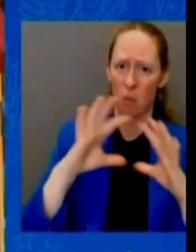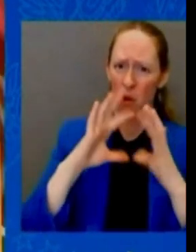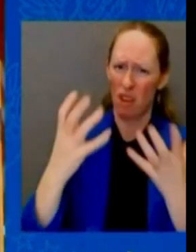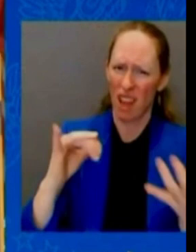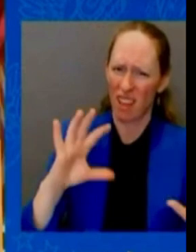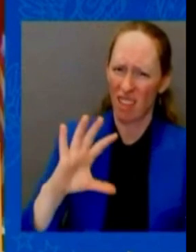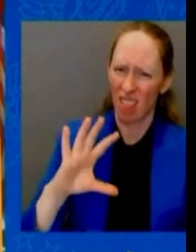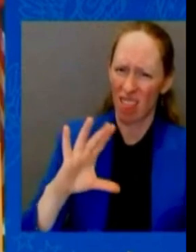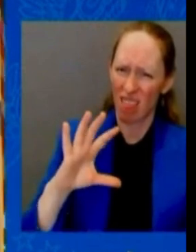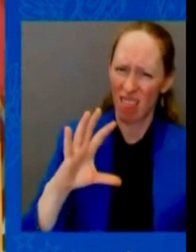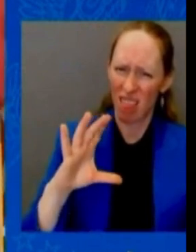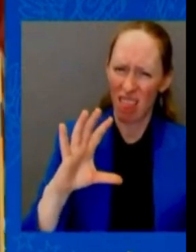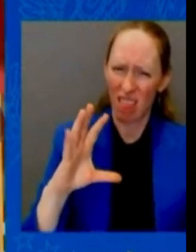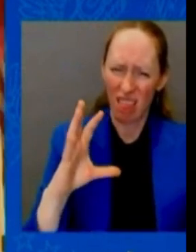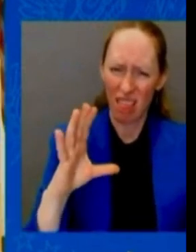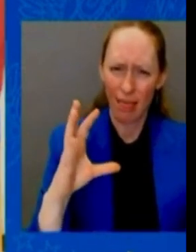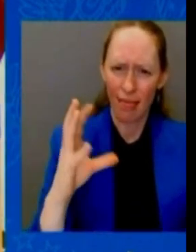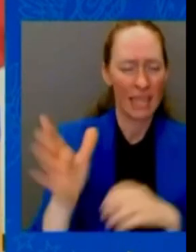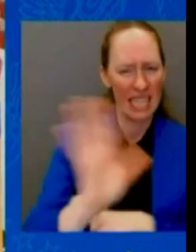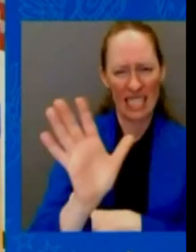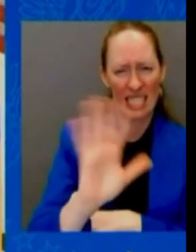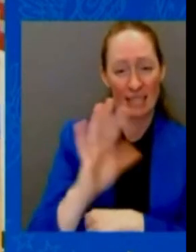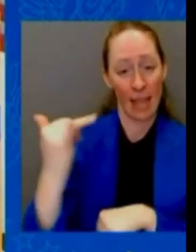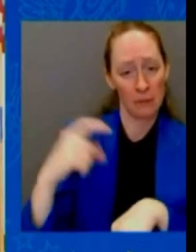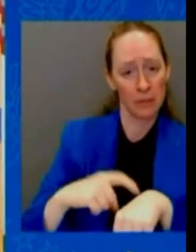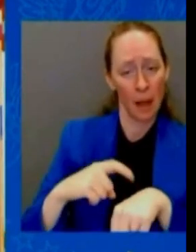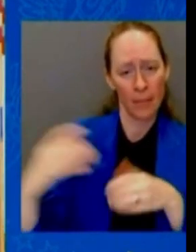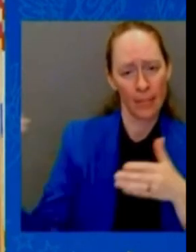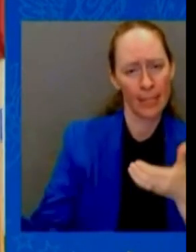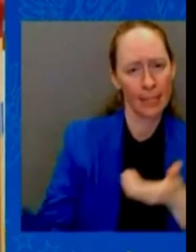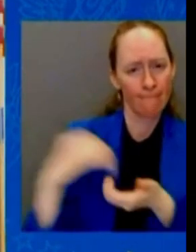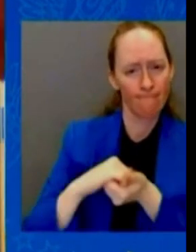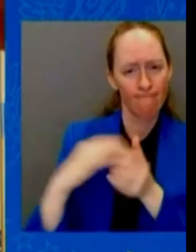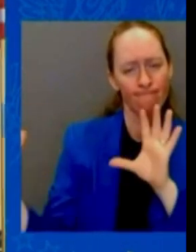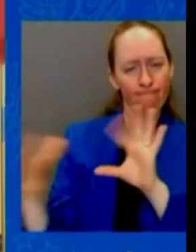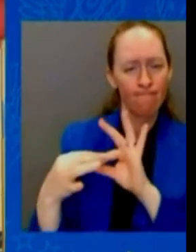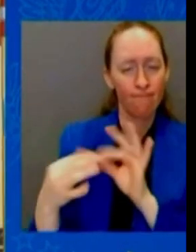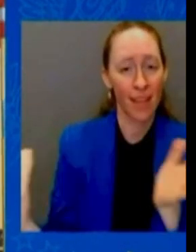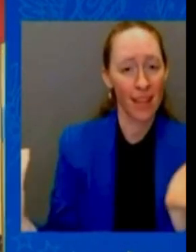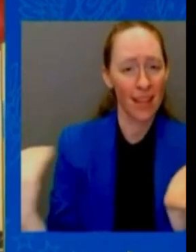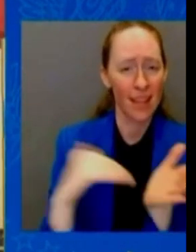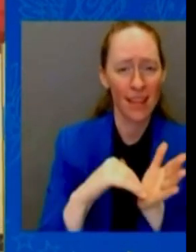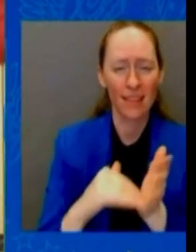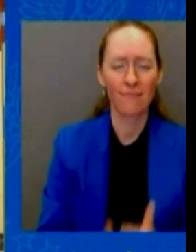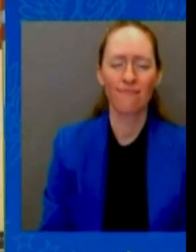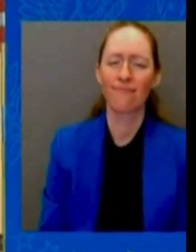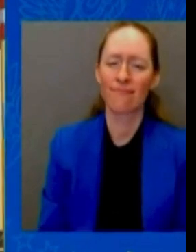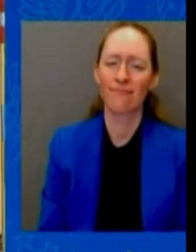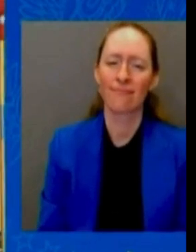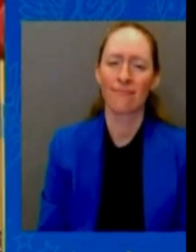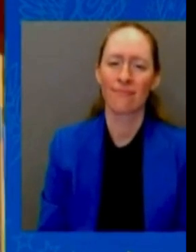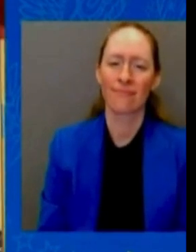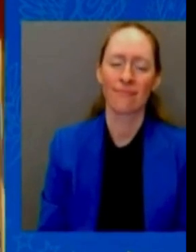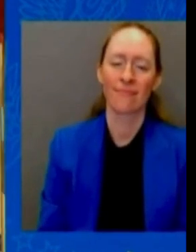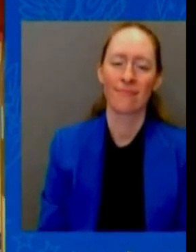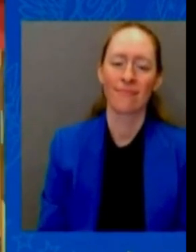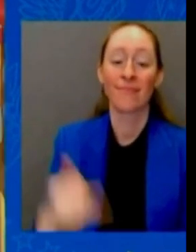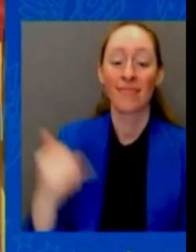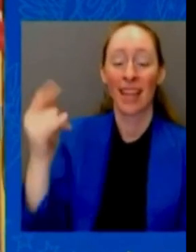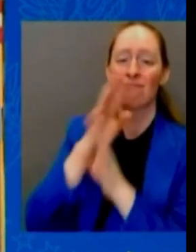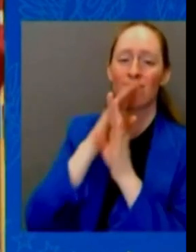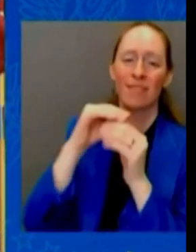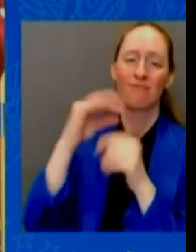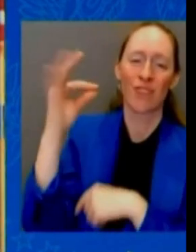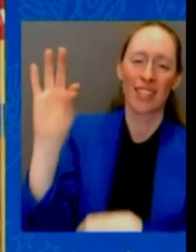fraternité doit nous permettre de bâtir un agenda d'ambition et d'espoir, car nos deux pays ont